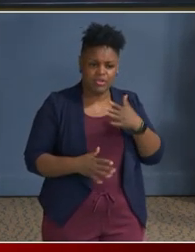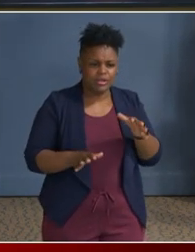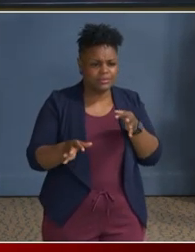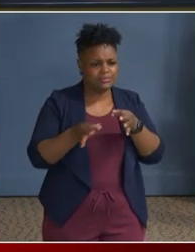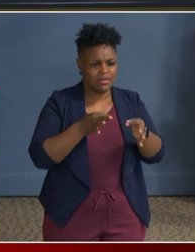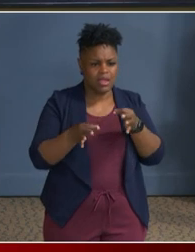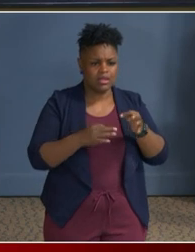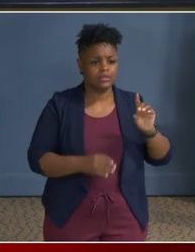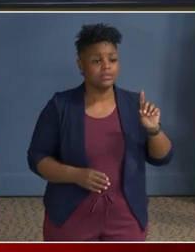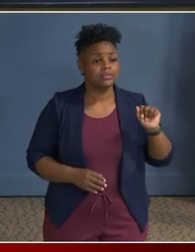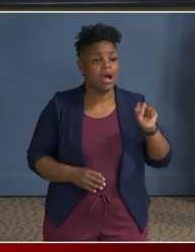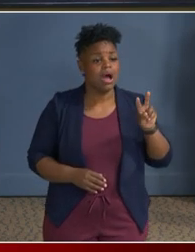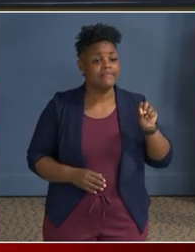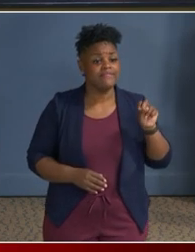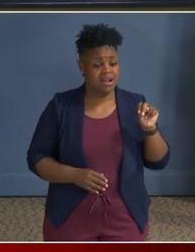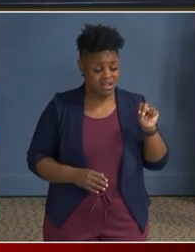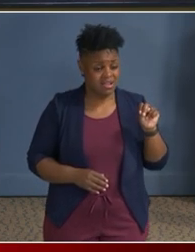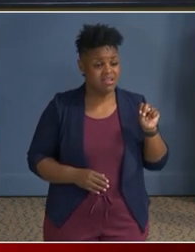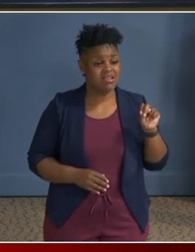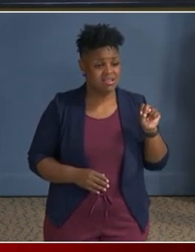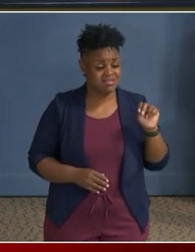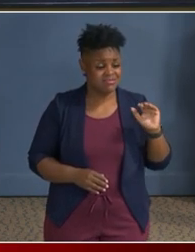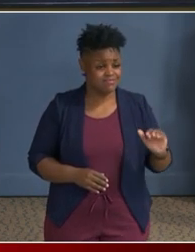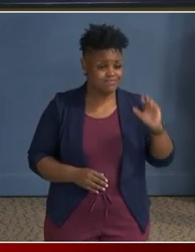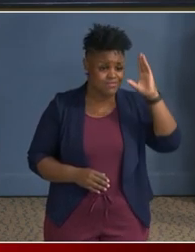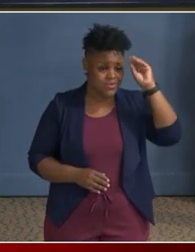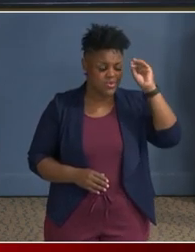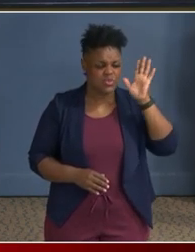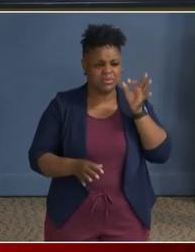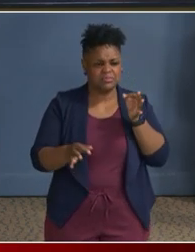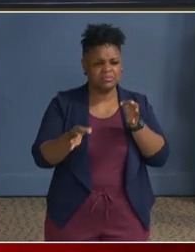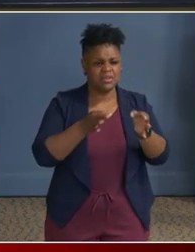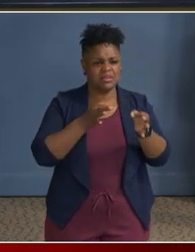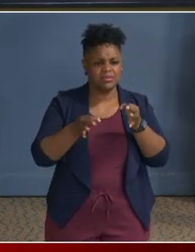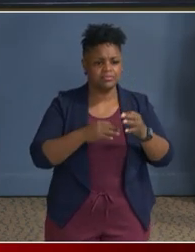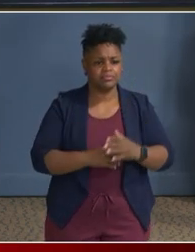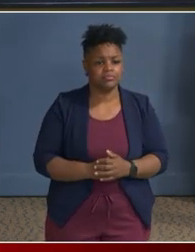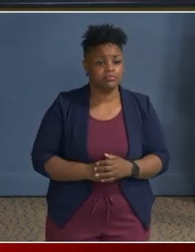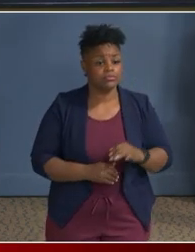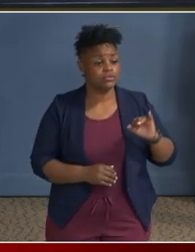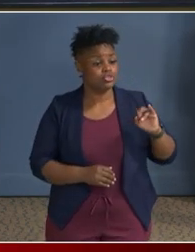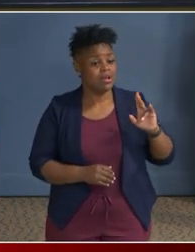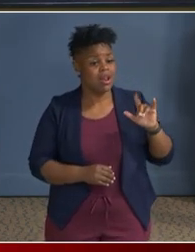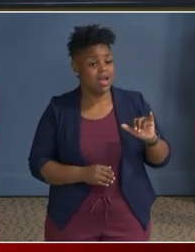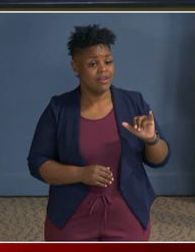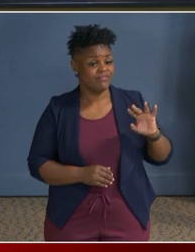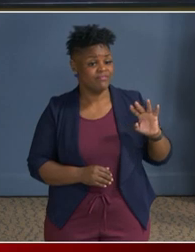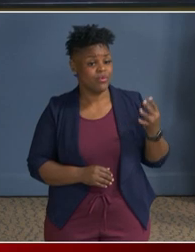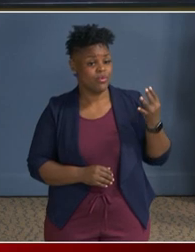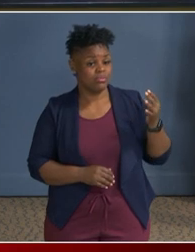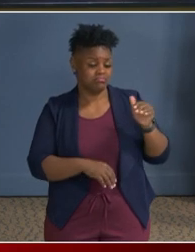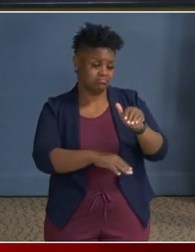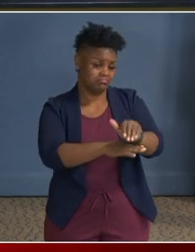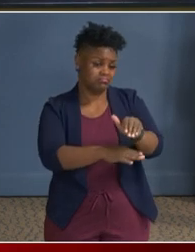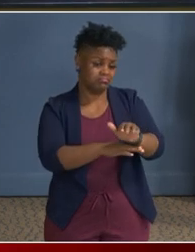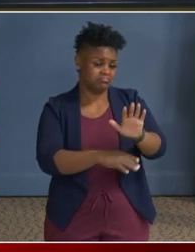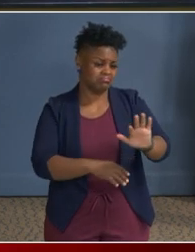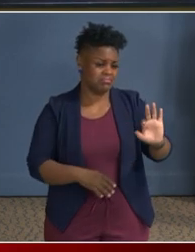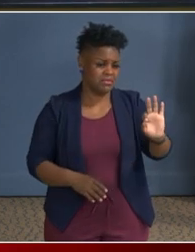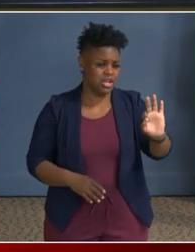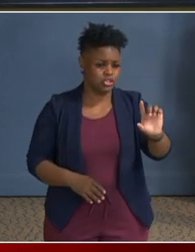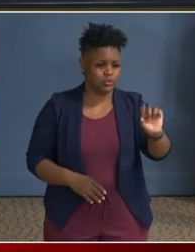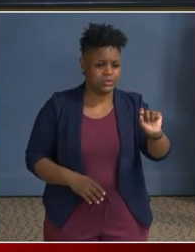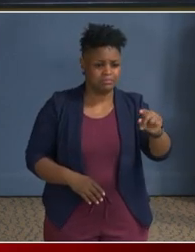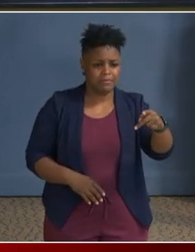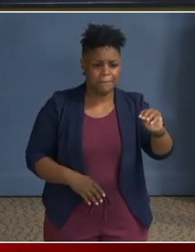that homicide. On July 4th, just around 9:20 in the evening,